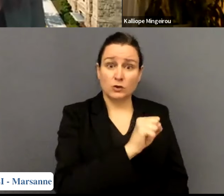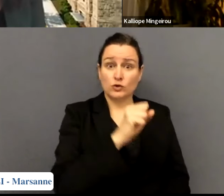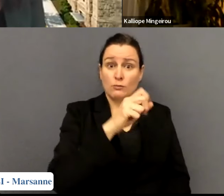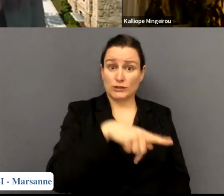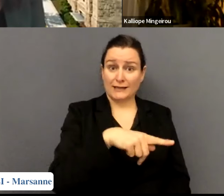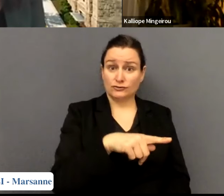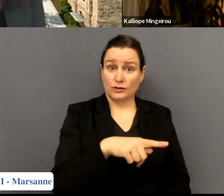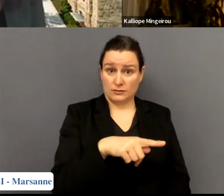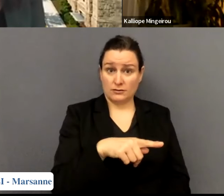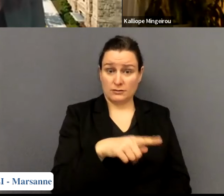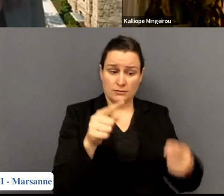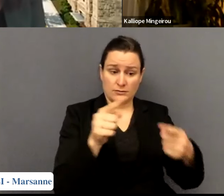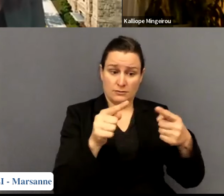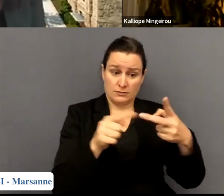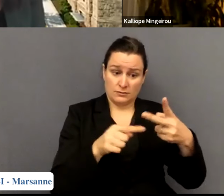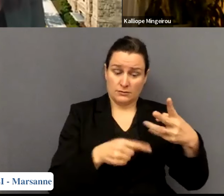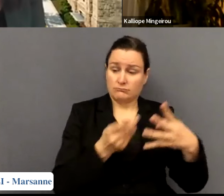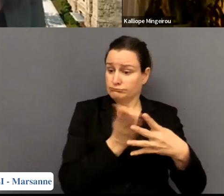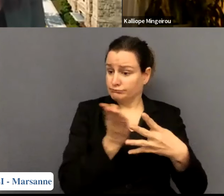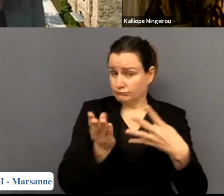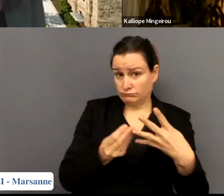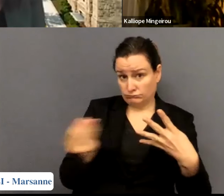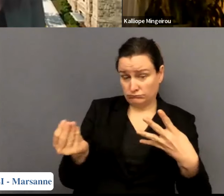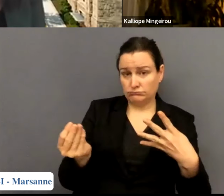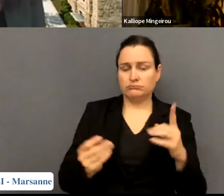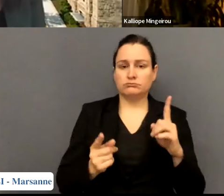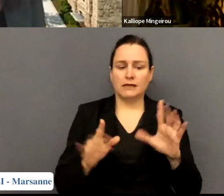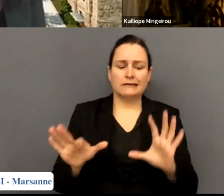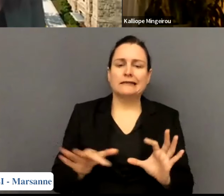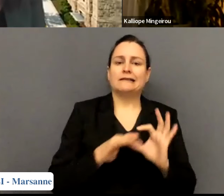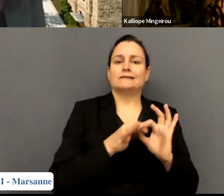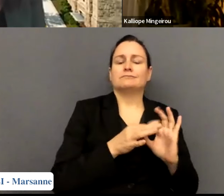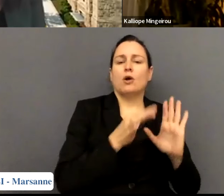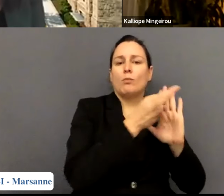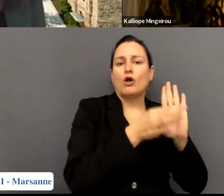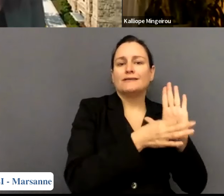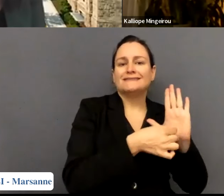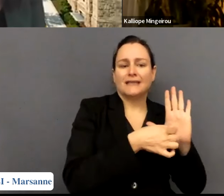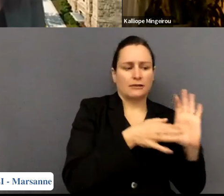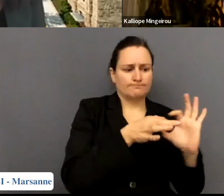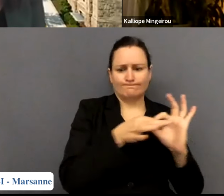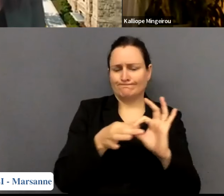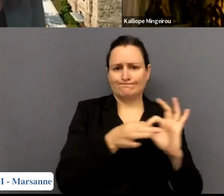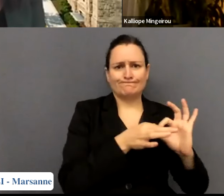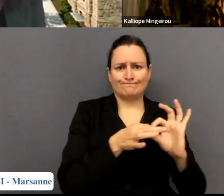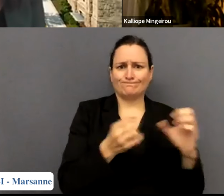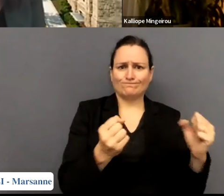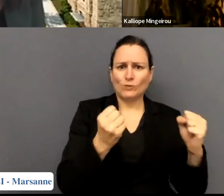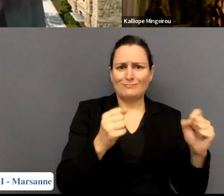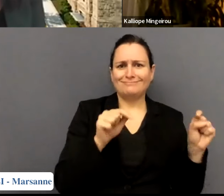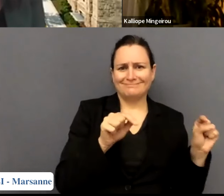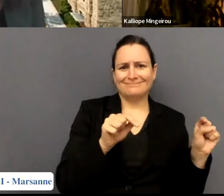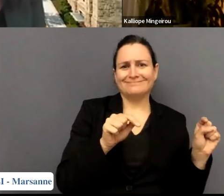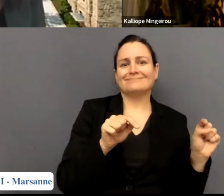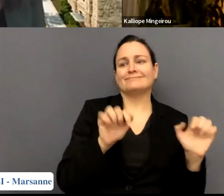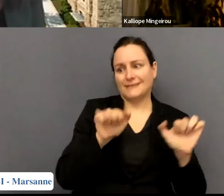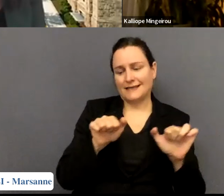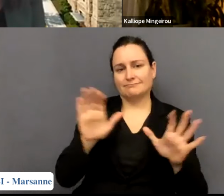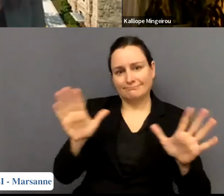in order to have an impact on addressing violence against women and girls, in